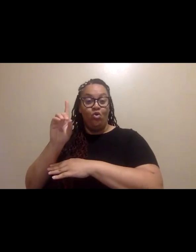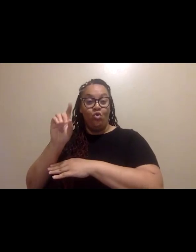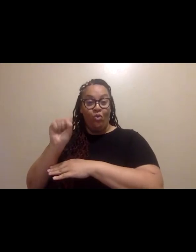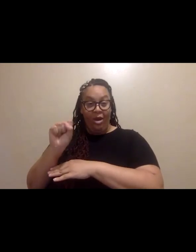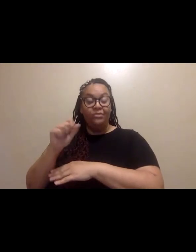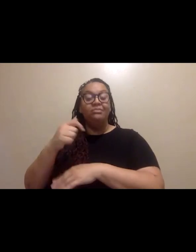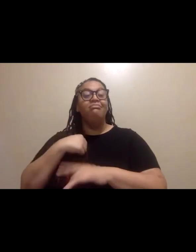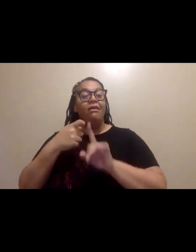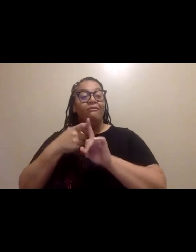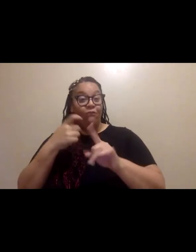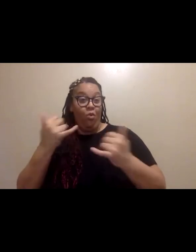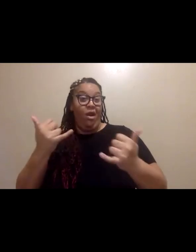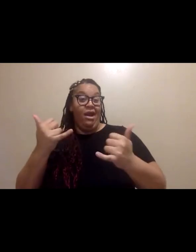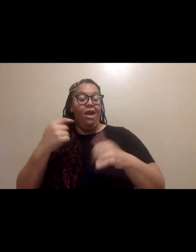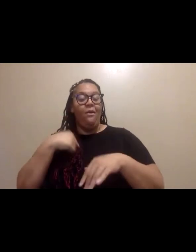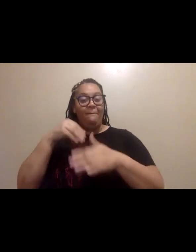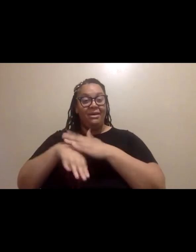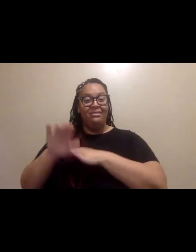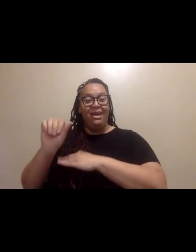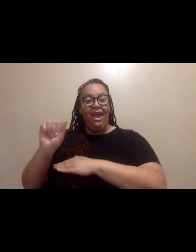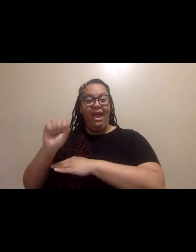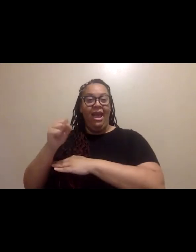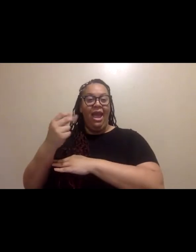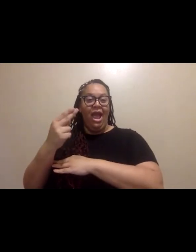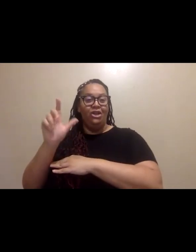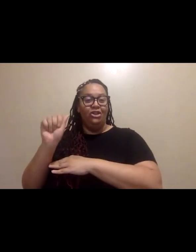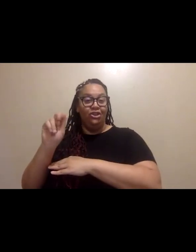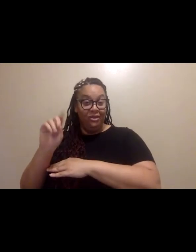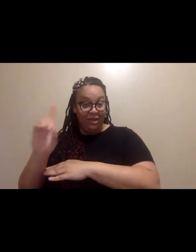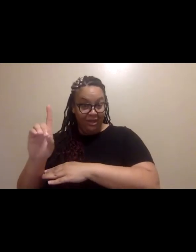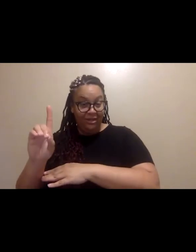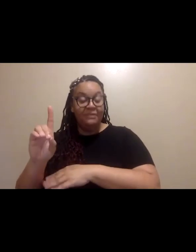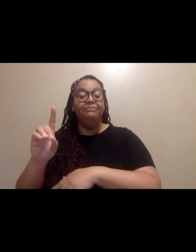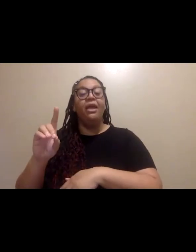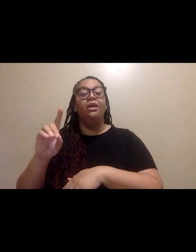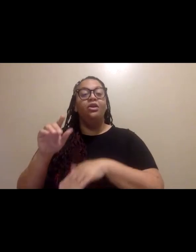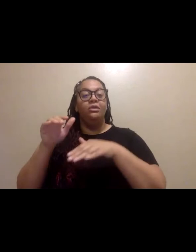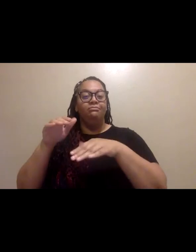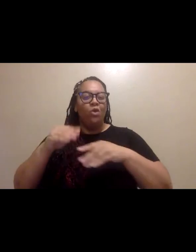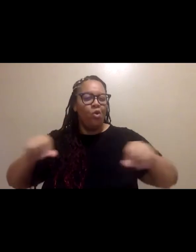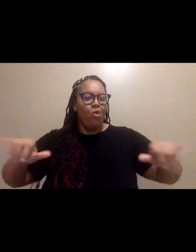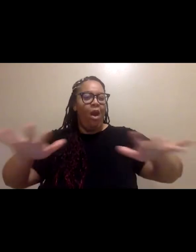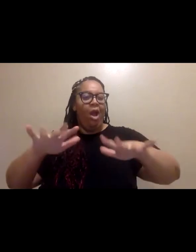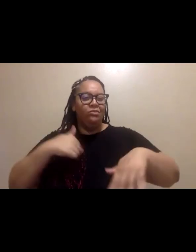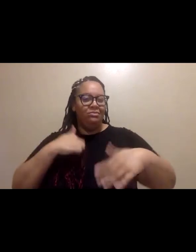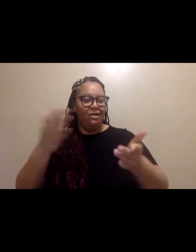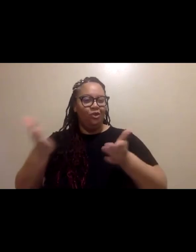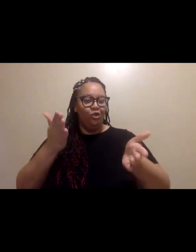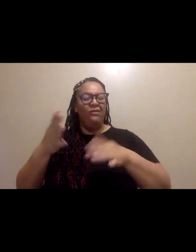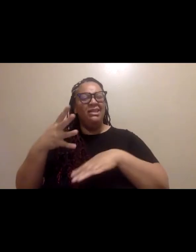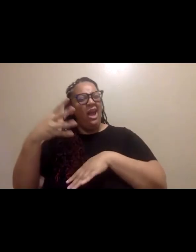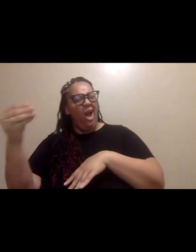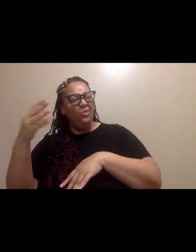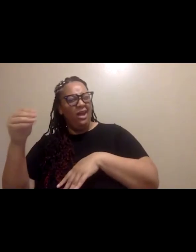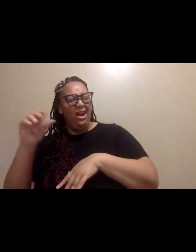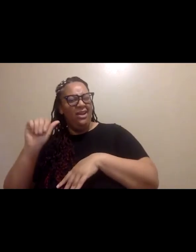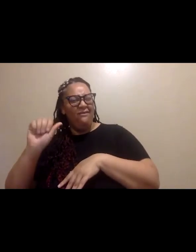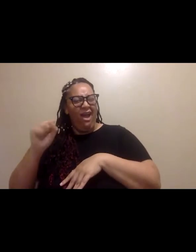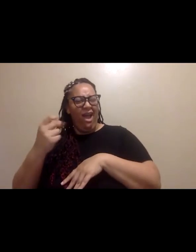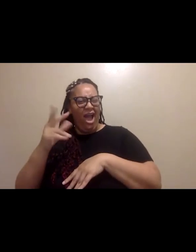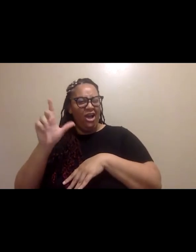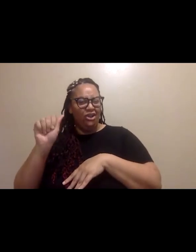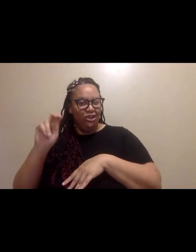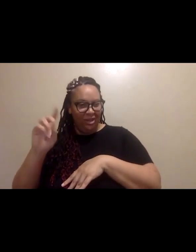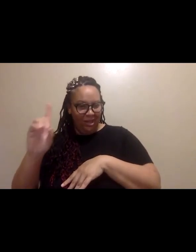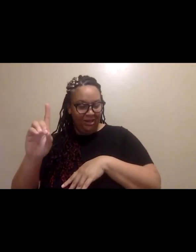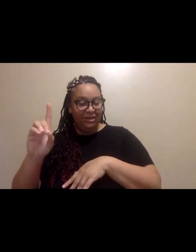and the burial ground where I serve is just outside of Ashland in the lower Cascades. It's part